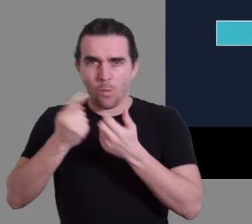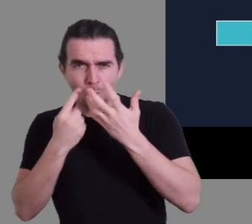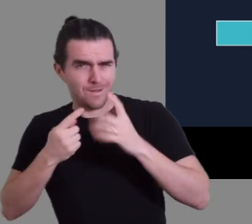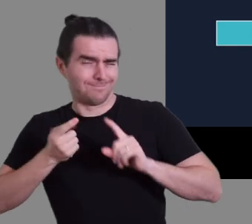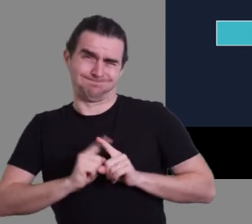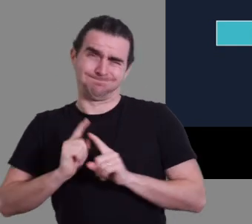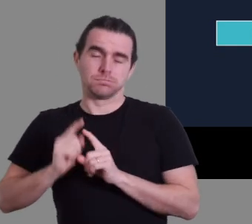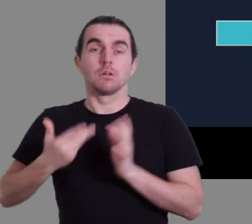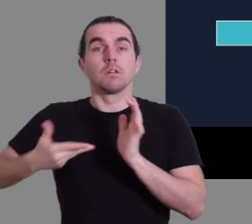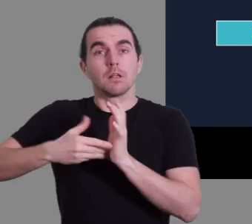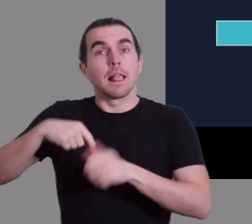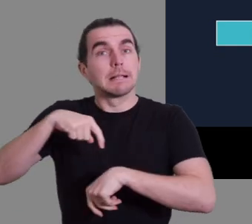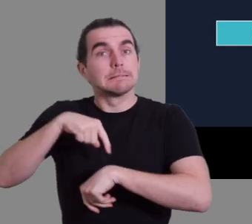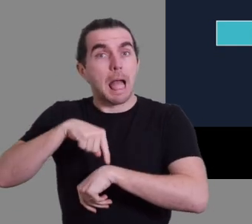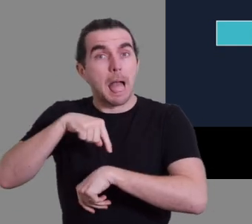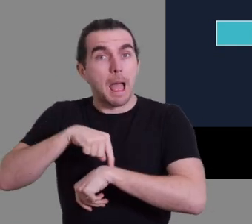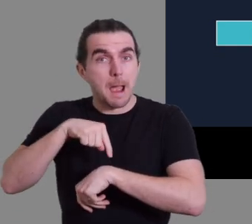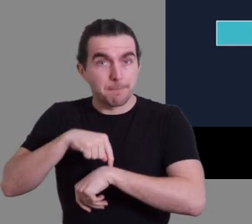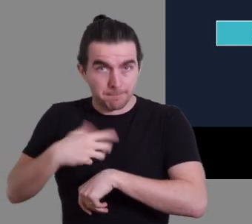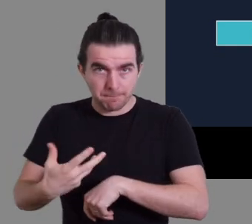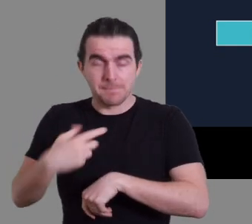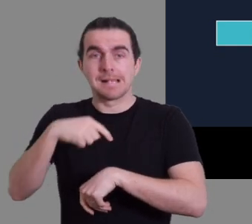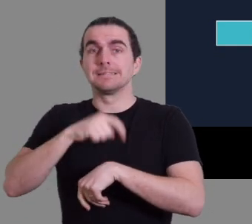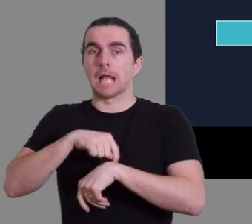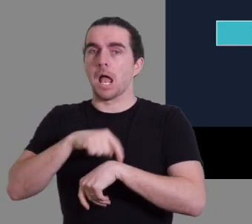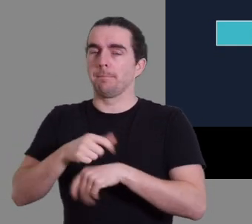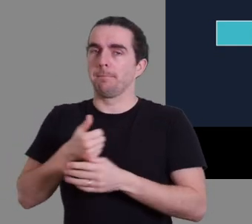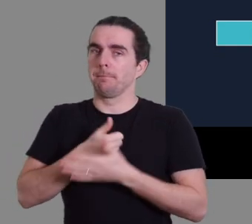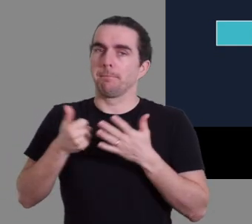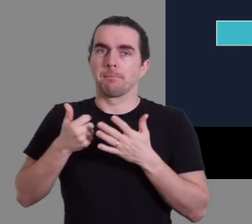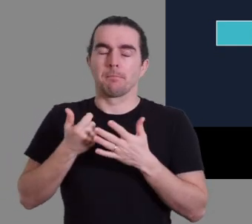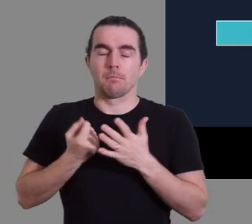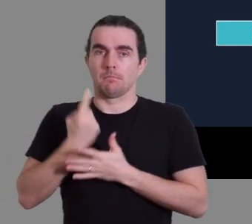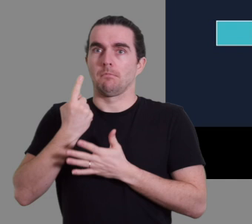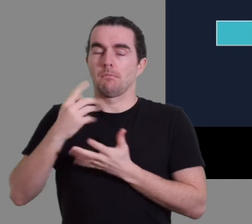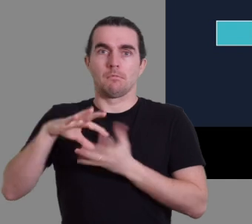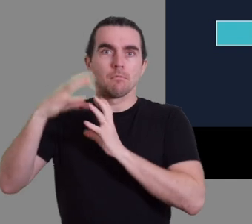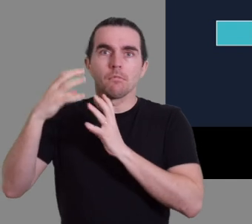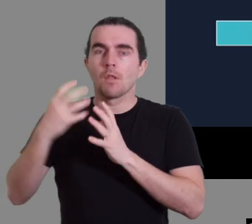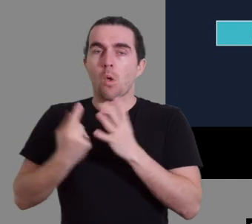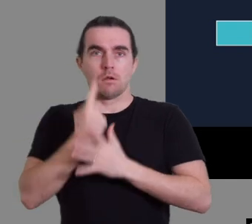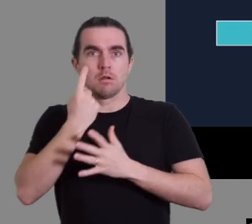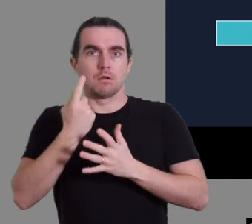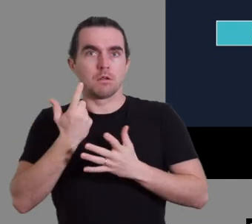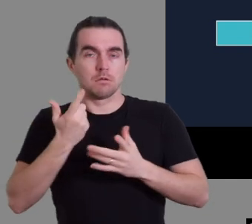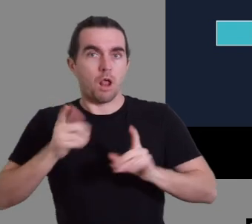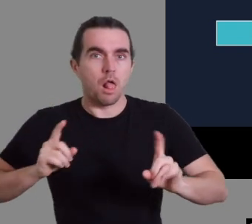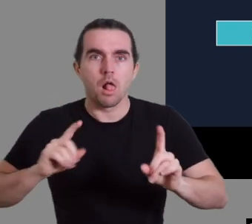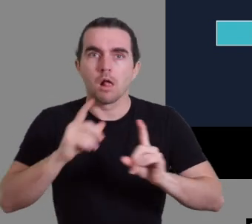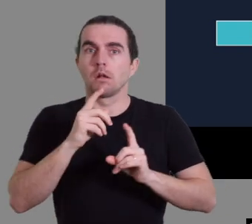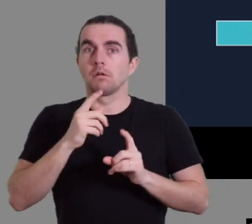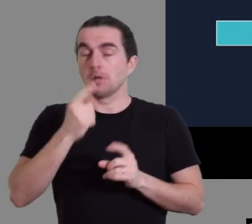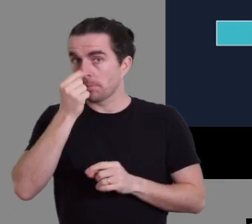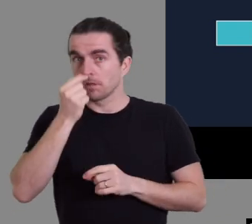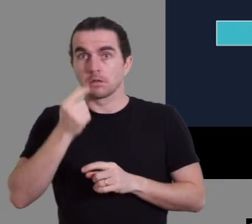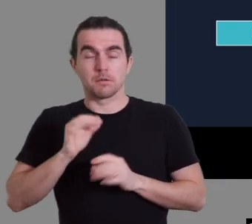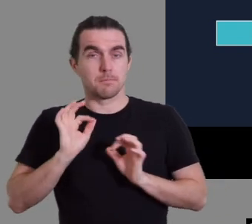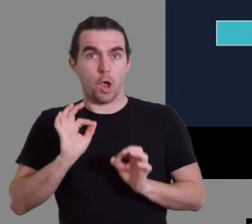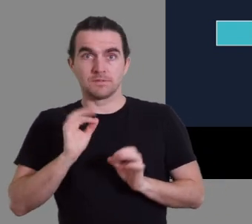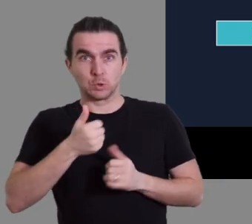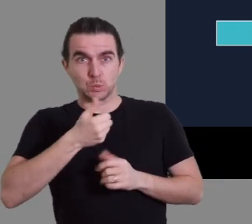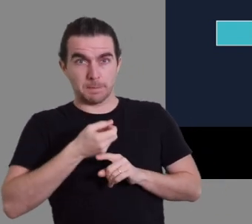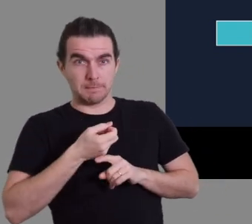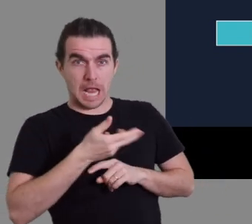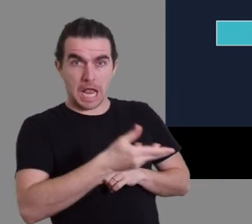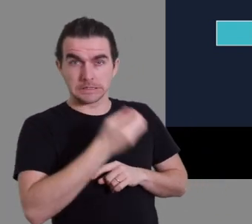think about the timing. The timing would be quite often triggers or signals. So the trigger might be a nice smooth